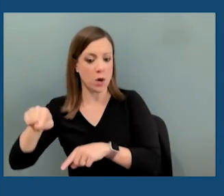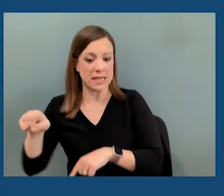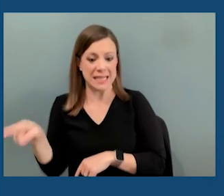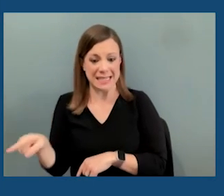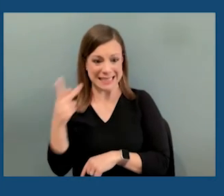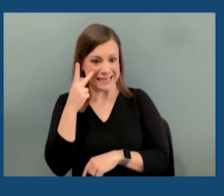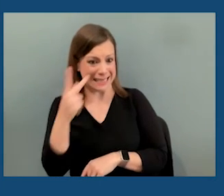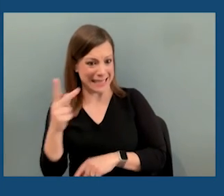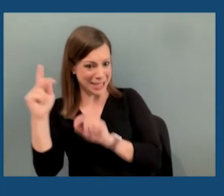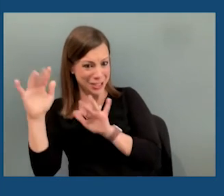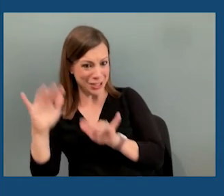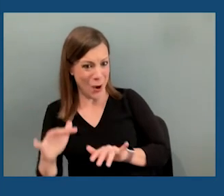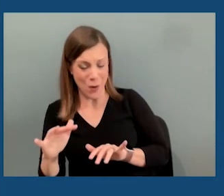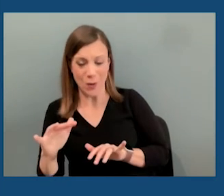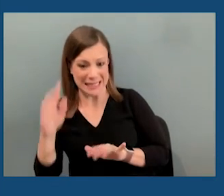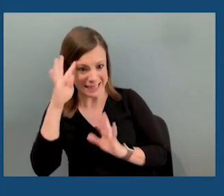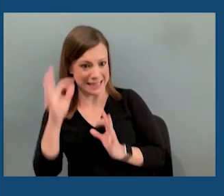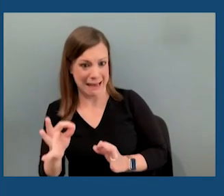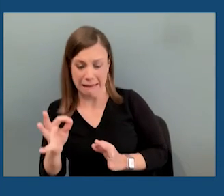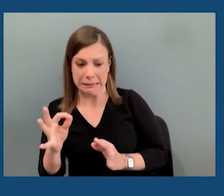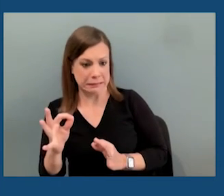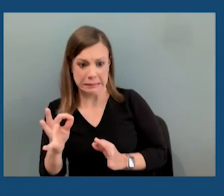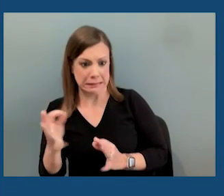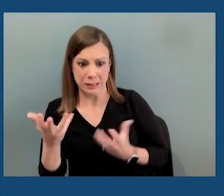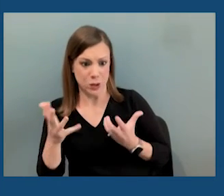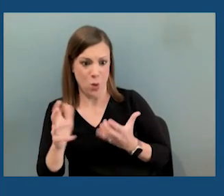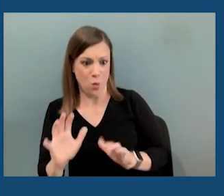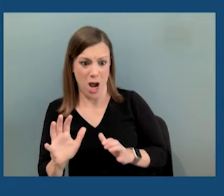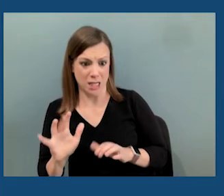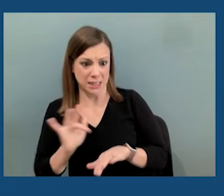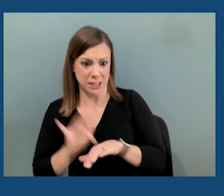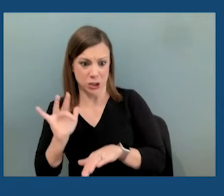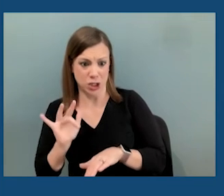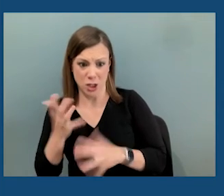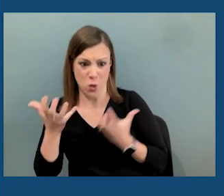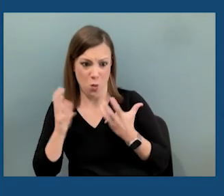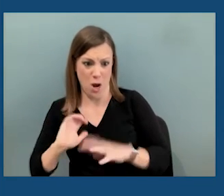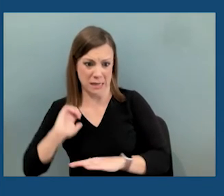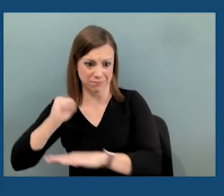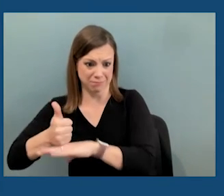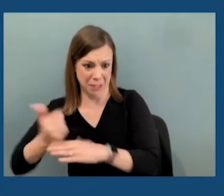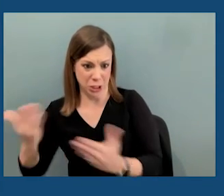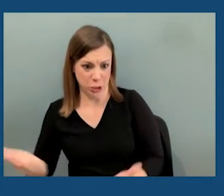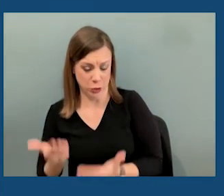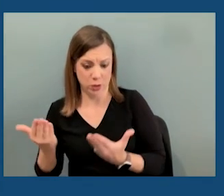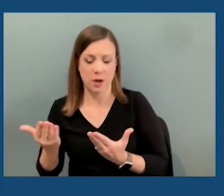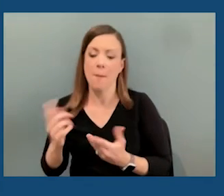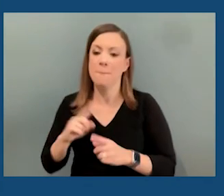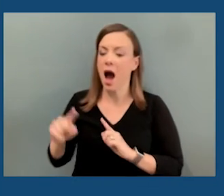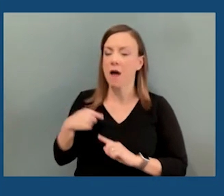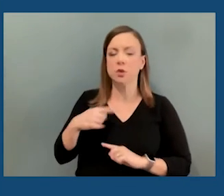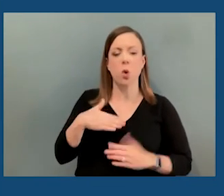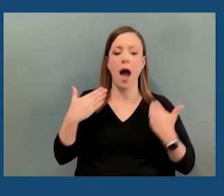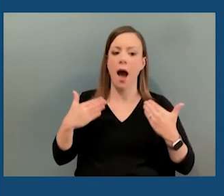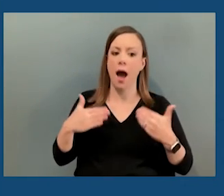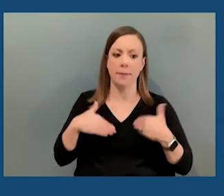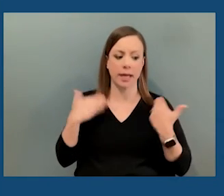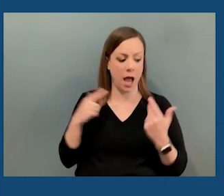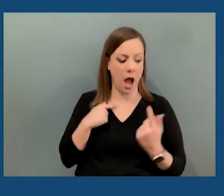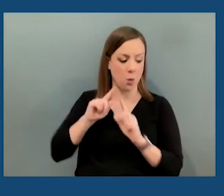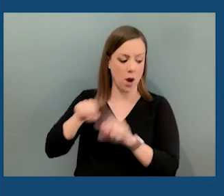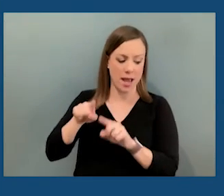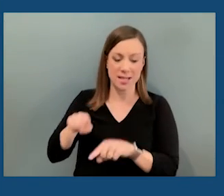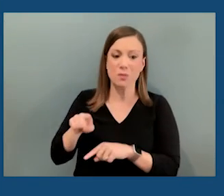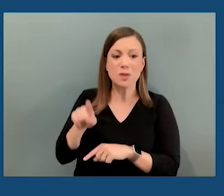that. That's another story. But I'm so glad I went. I'm so glad I went. It was supposed to be a 30-minute meeting. We ended up staying for